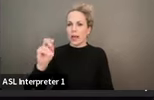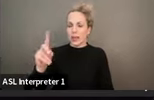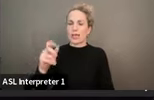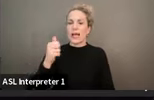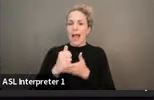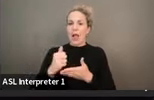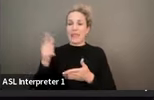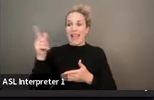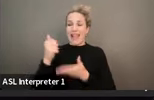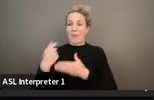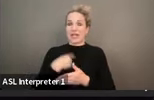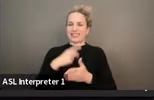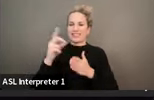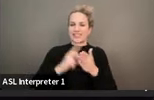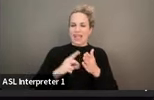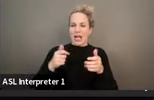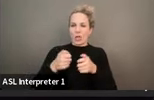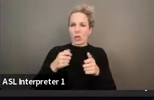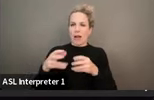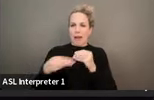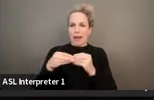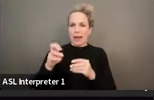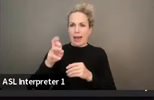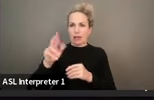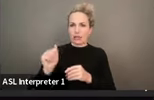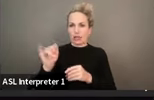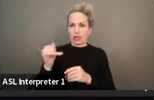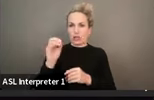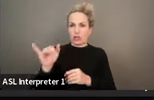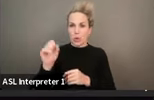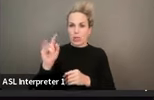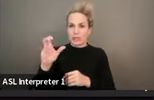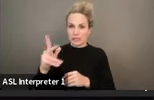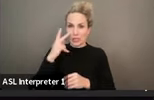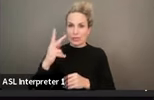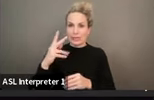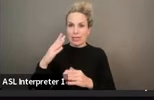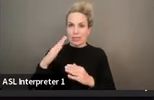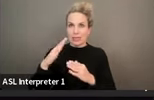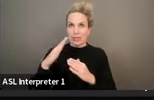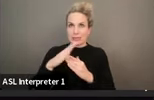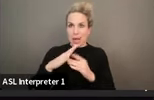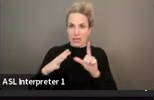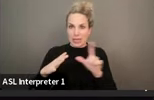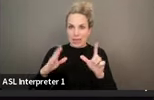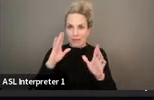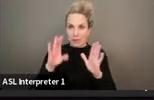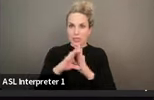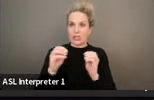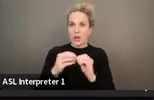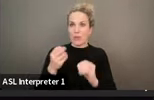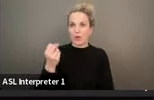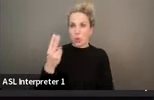controller that added extra joysticks. Here you see represented in the top left picture on number 12 and